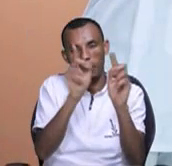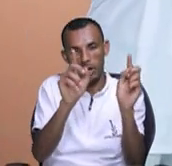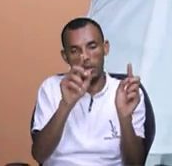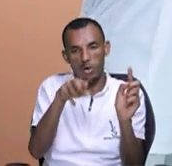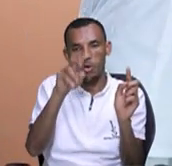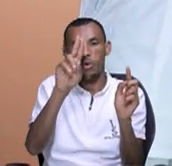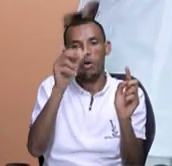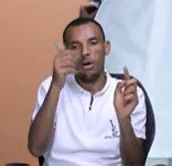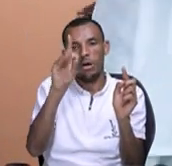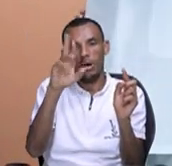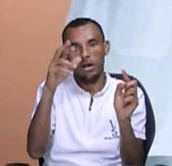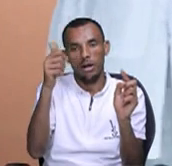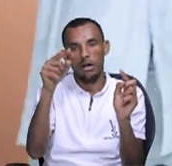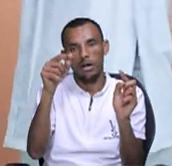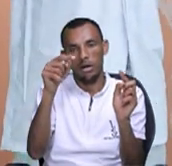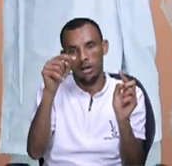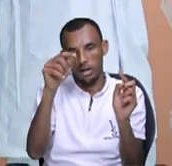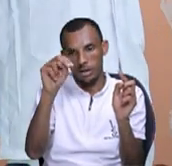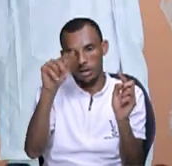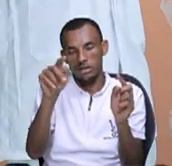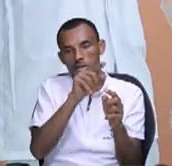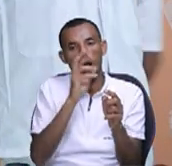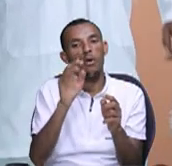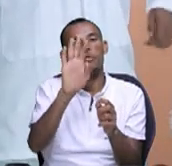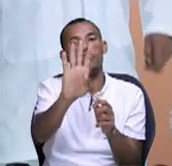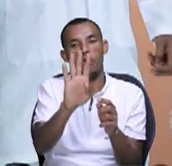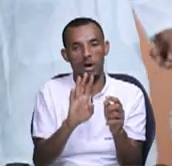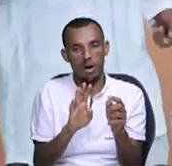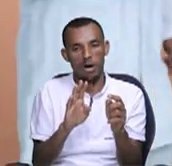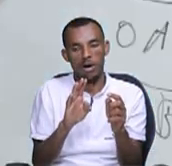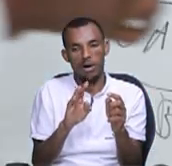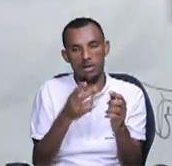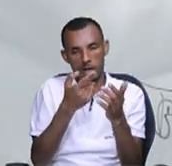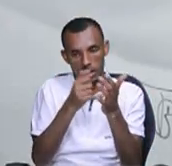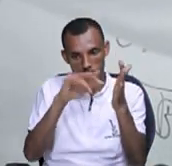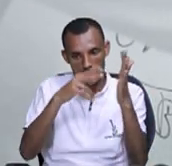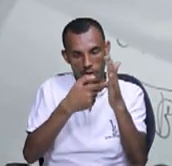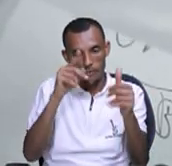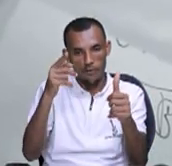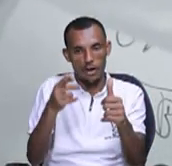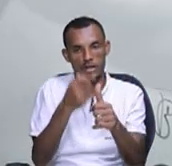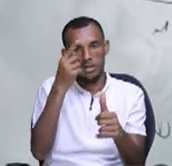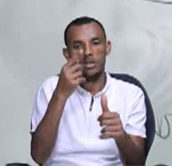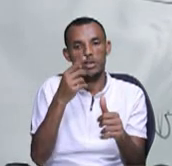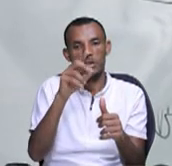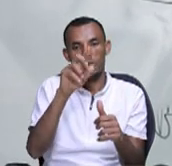all this xy plane. There are 4 quadrants. There are 4 quadrants. That means first